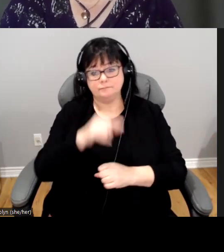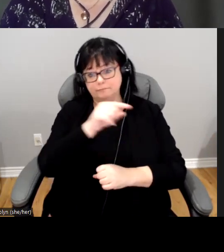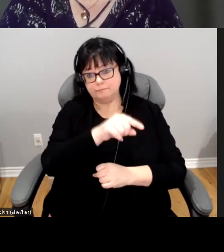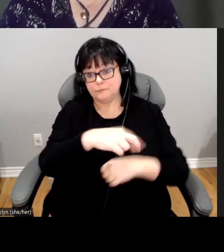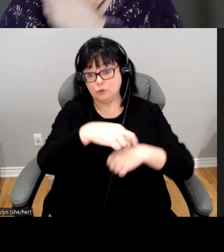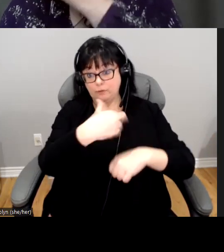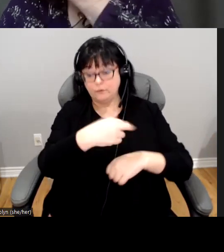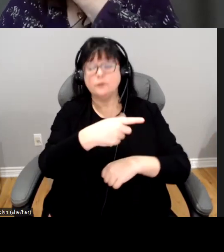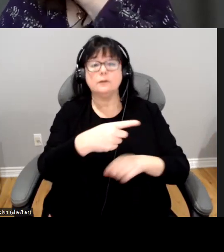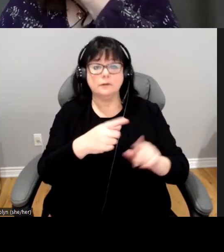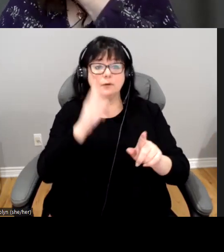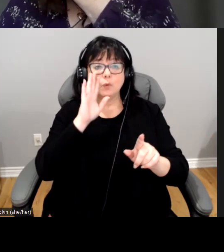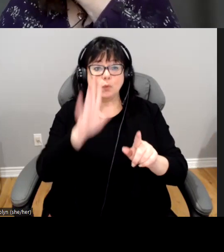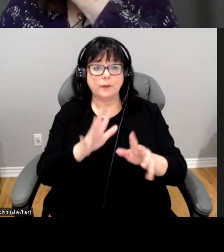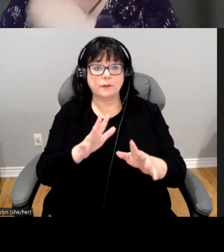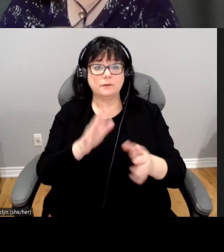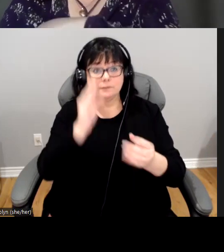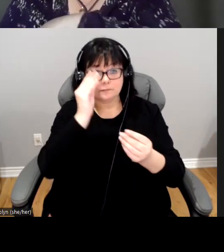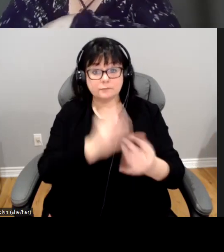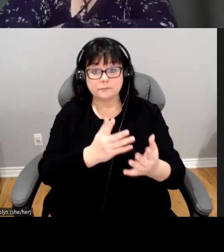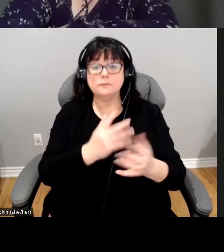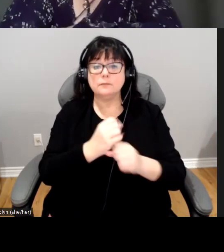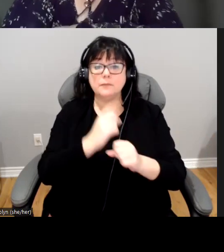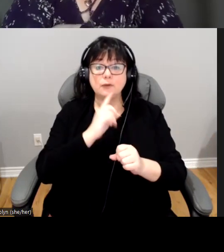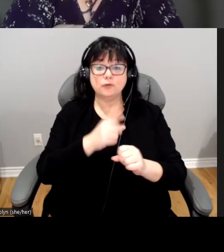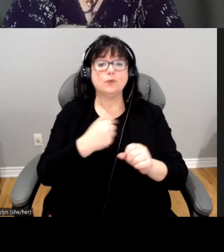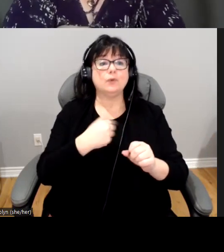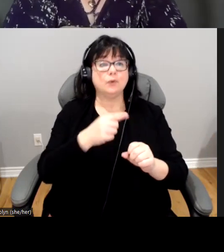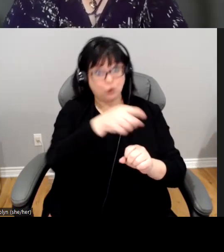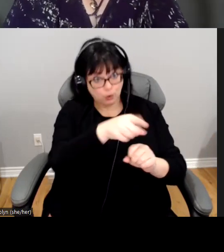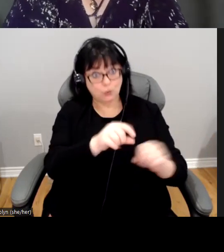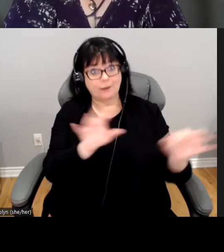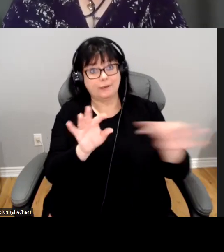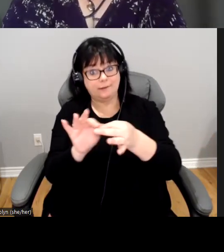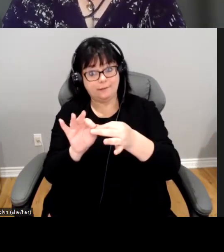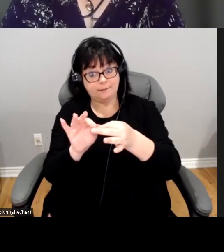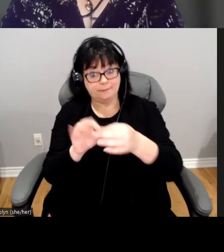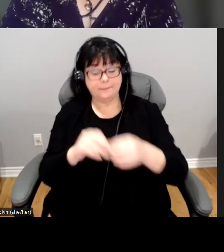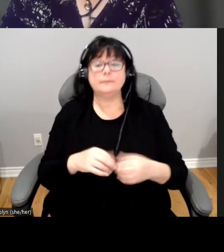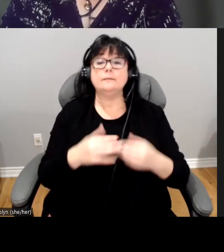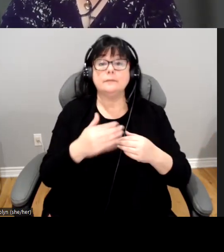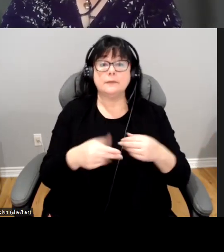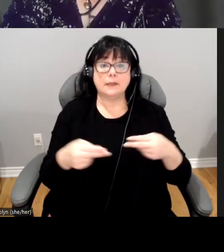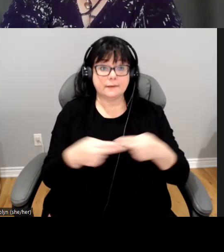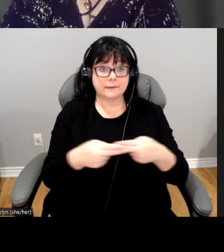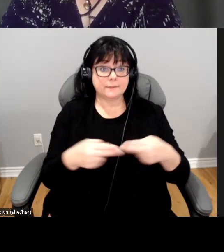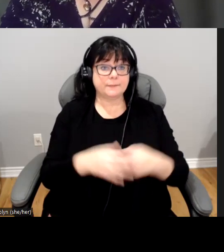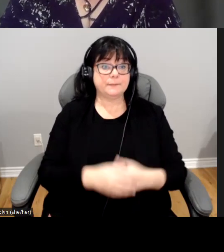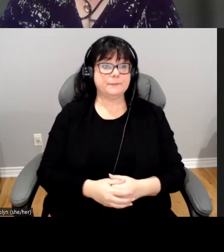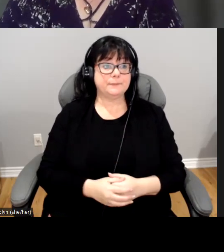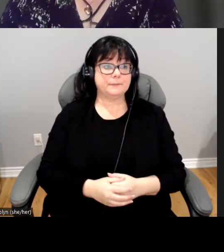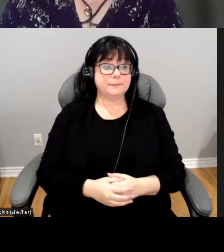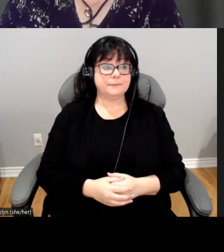sure that there was connection. Next slide. So last slide for you guys